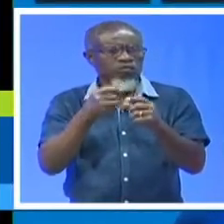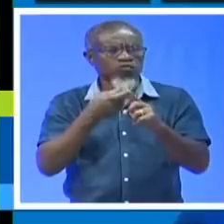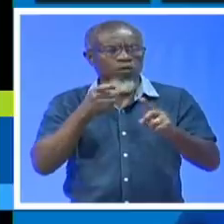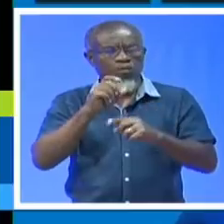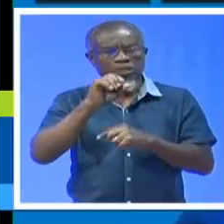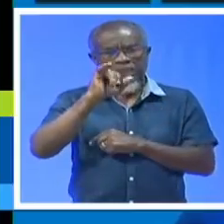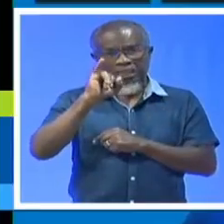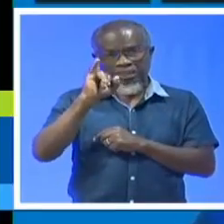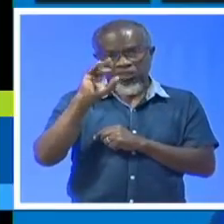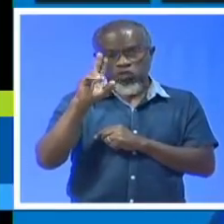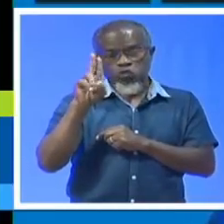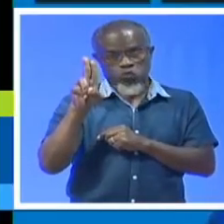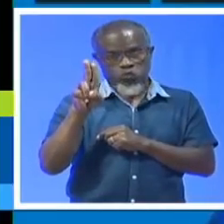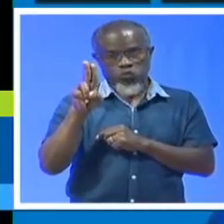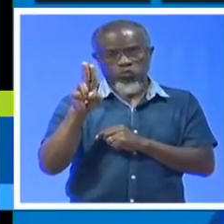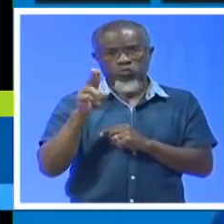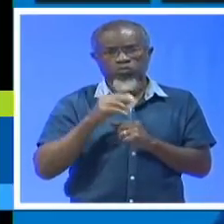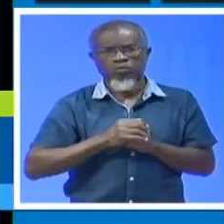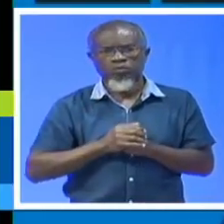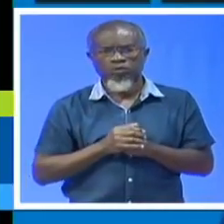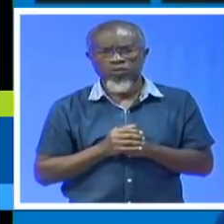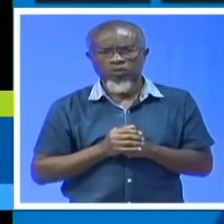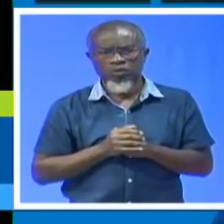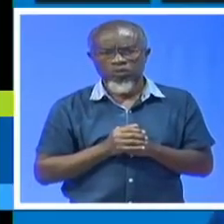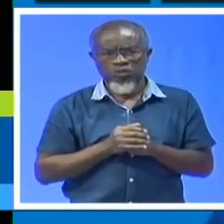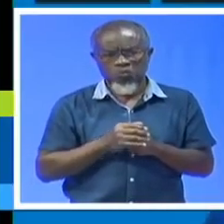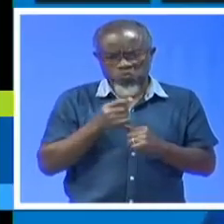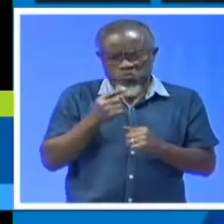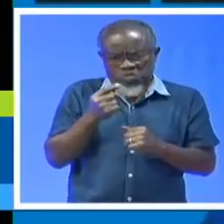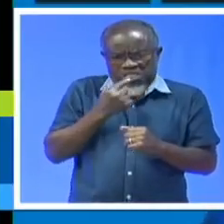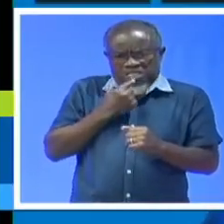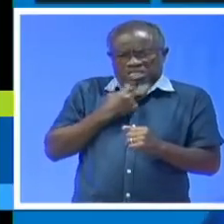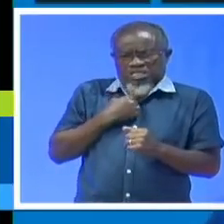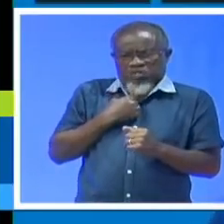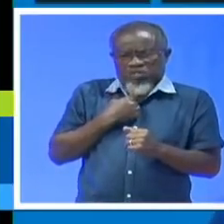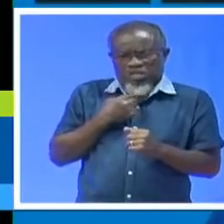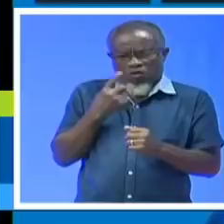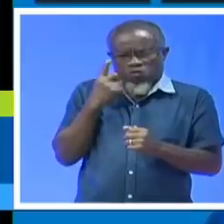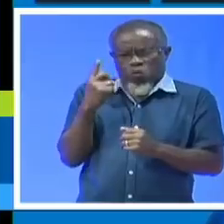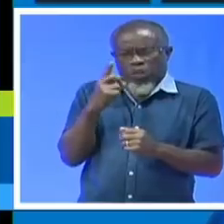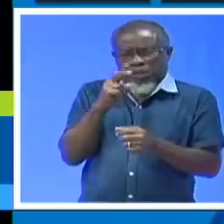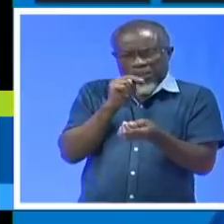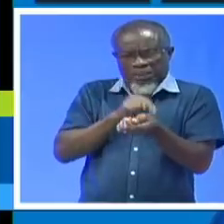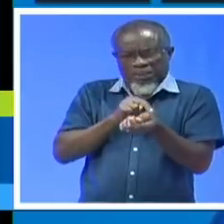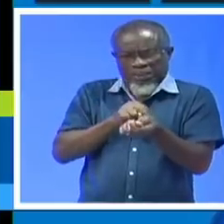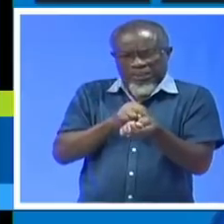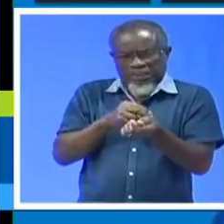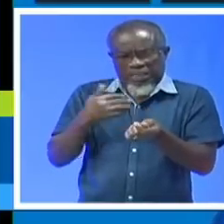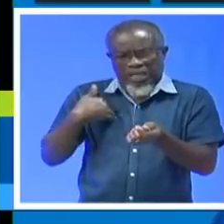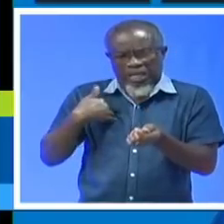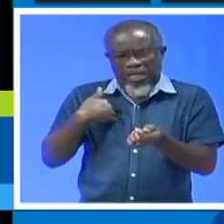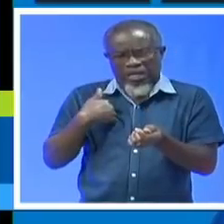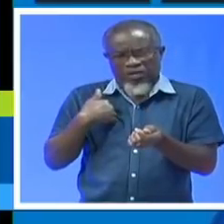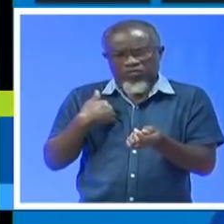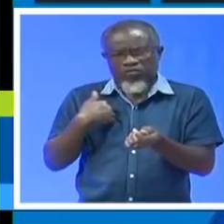AZP News has been told that there is 1 nurse for every 4